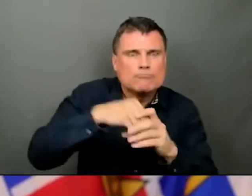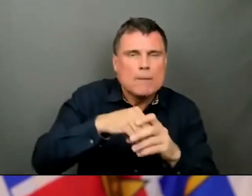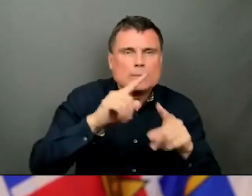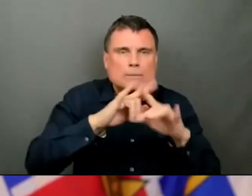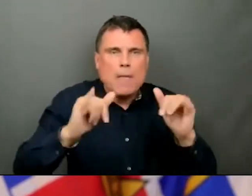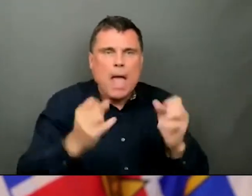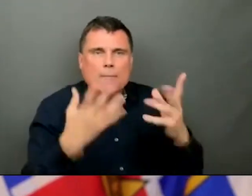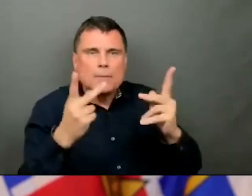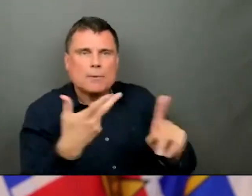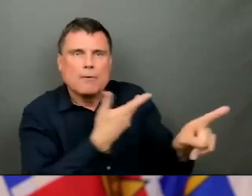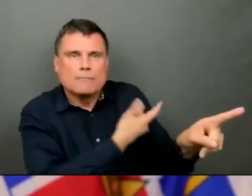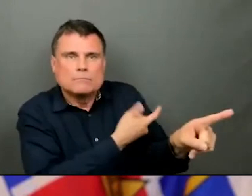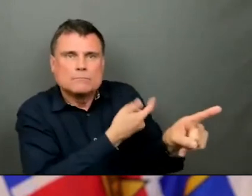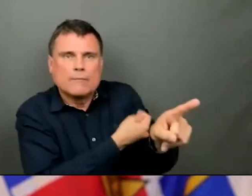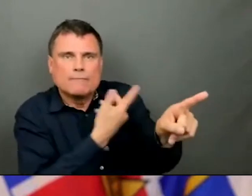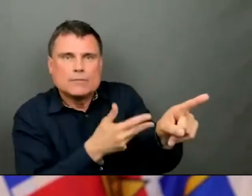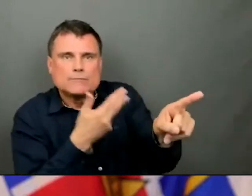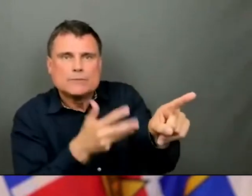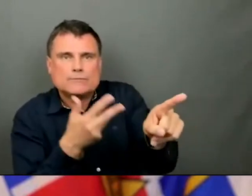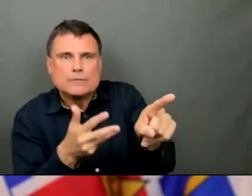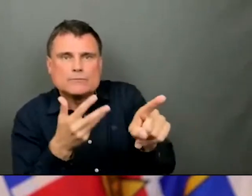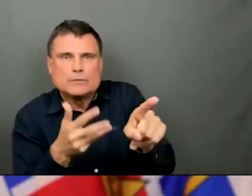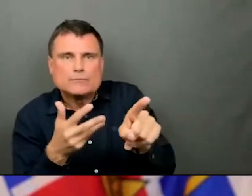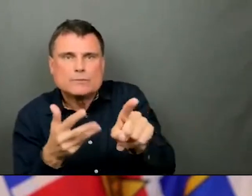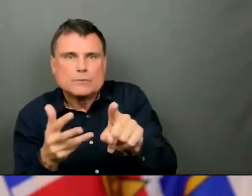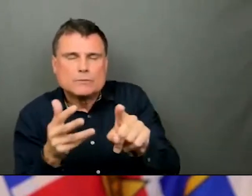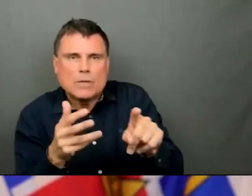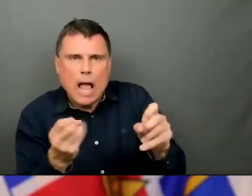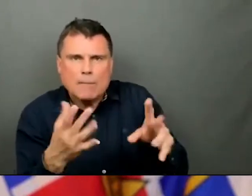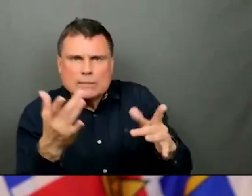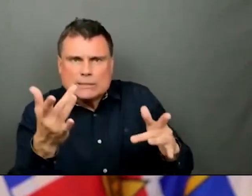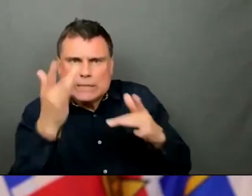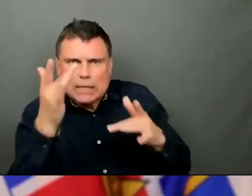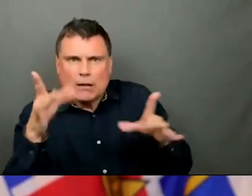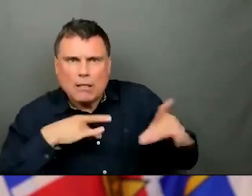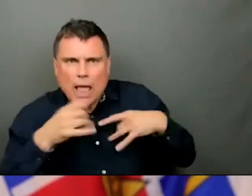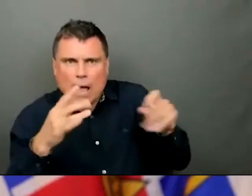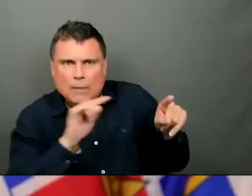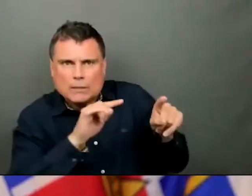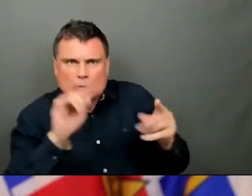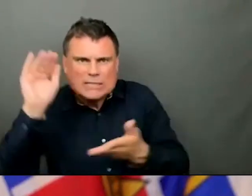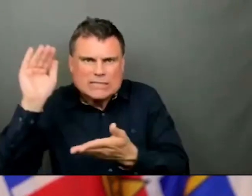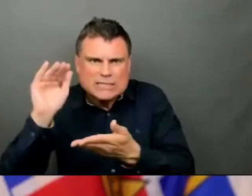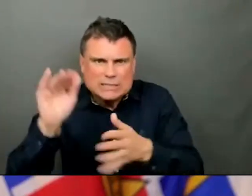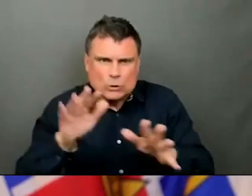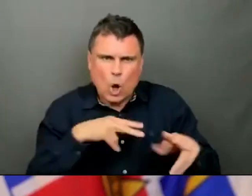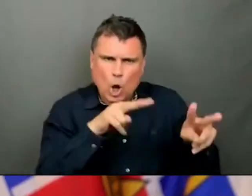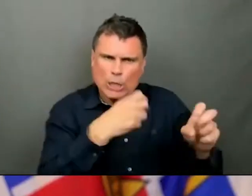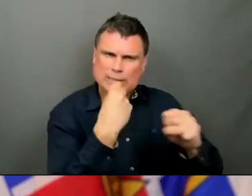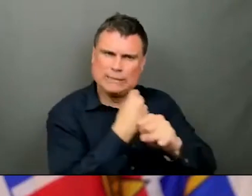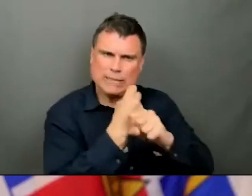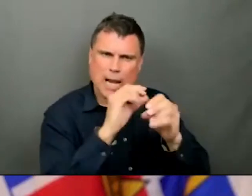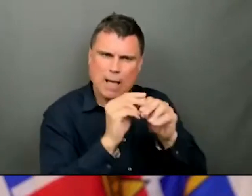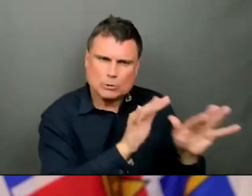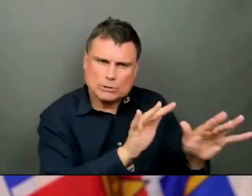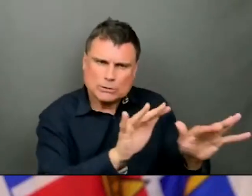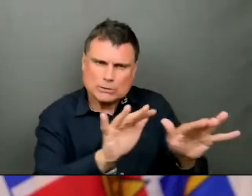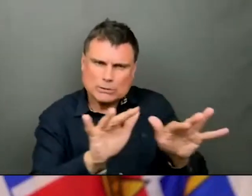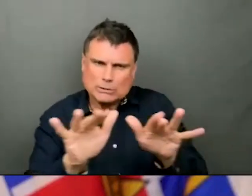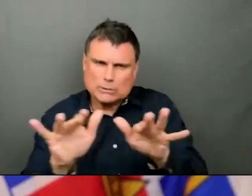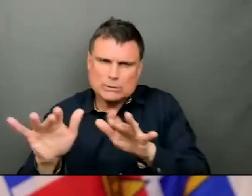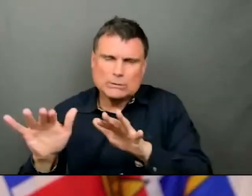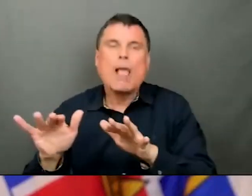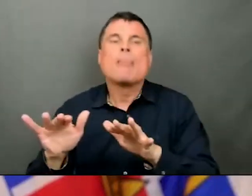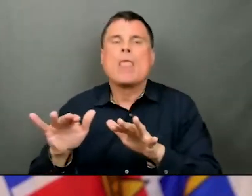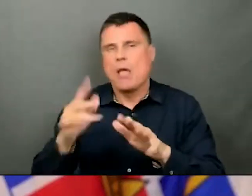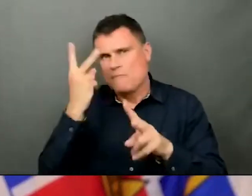our case and transmission rates were going down. And that will continue through into the summer. I think we can start,